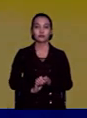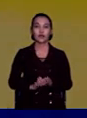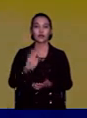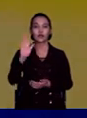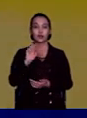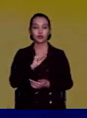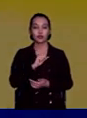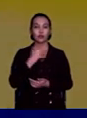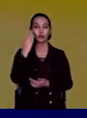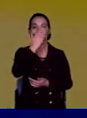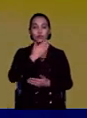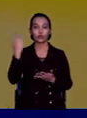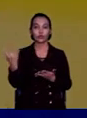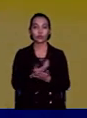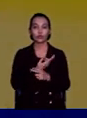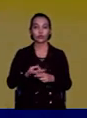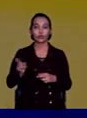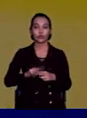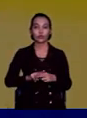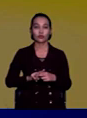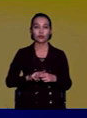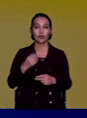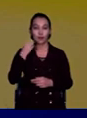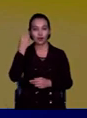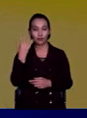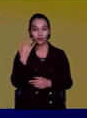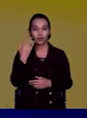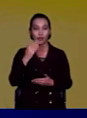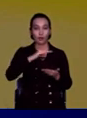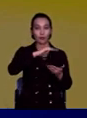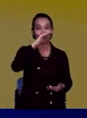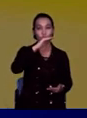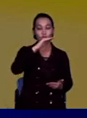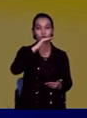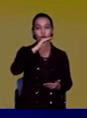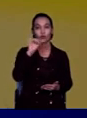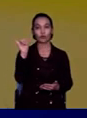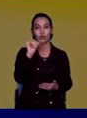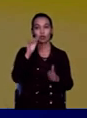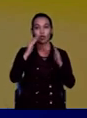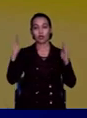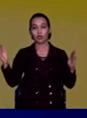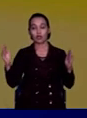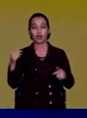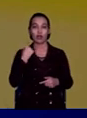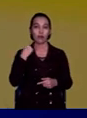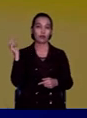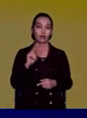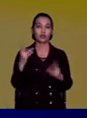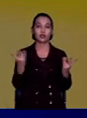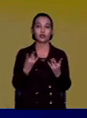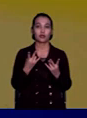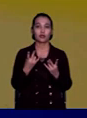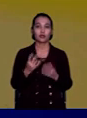Va yuzini topish uchun esa biz bilamizki, bo'yini eniga ko'paytiramiz. Ya'ni